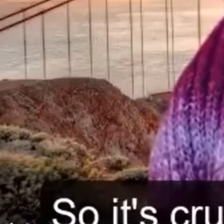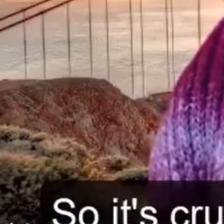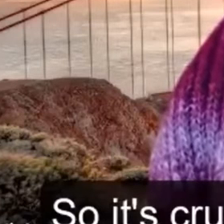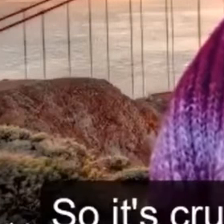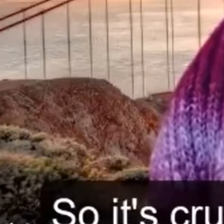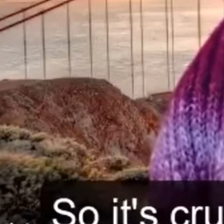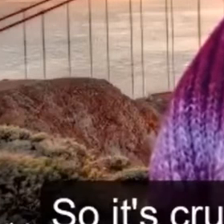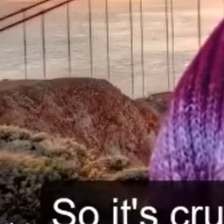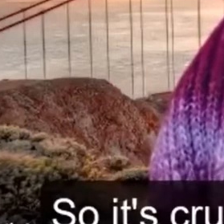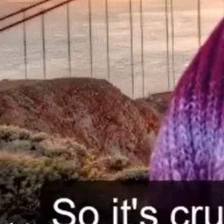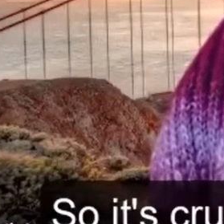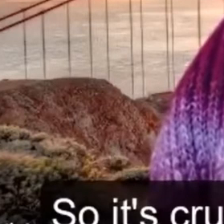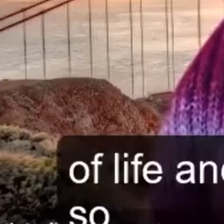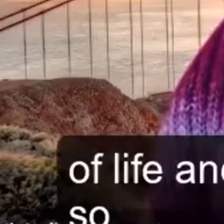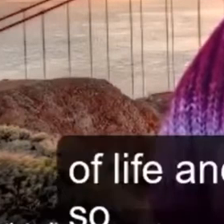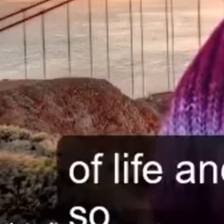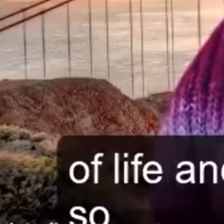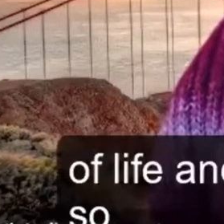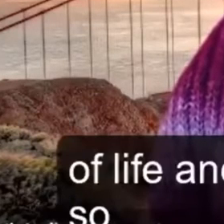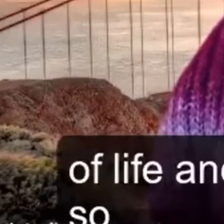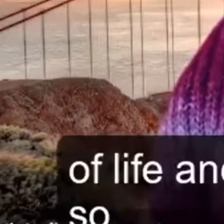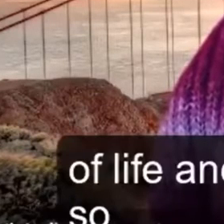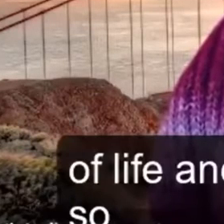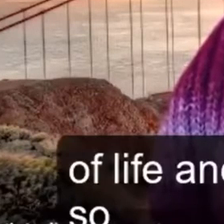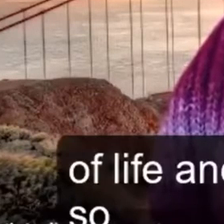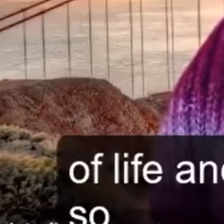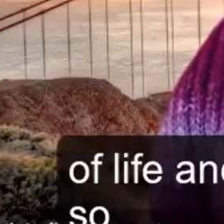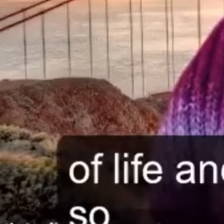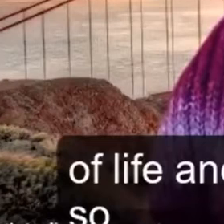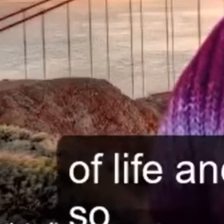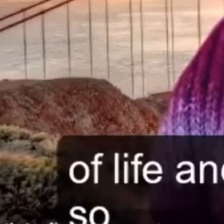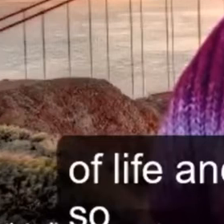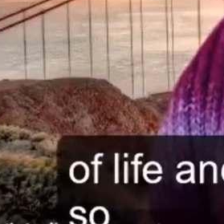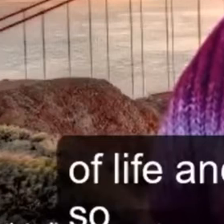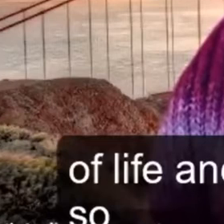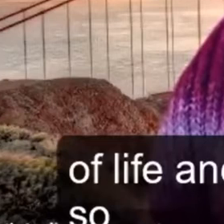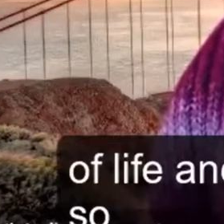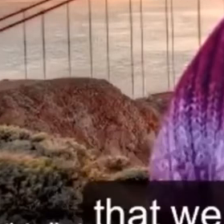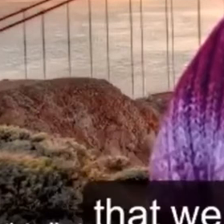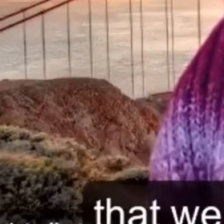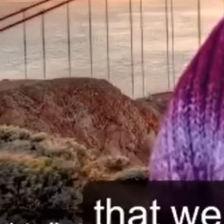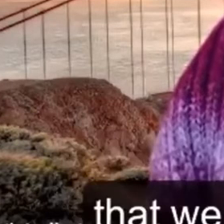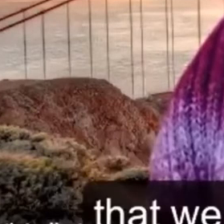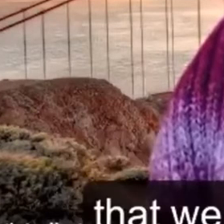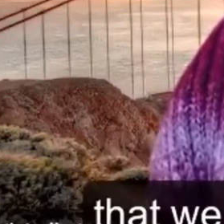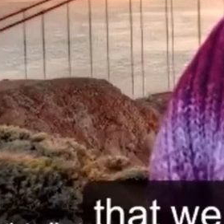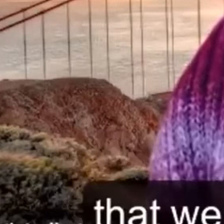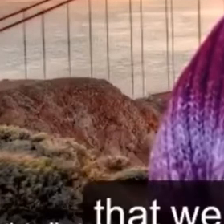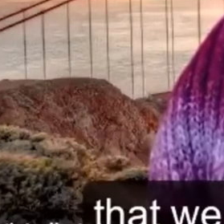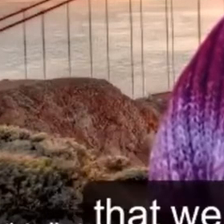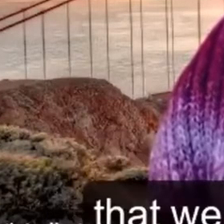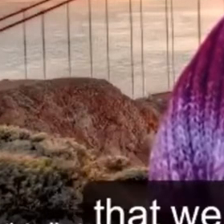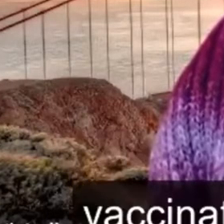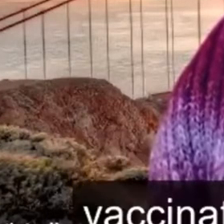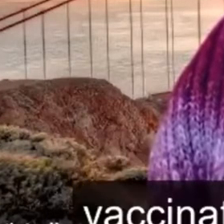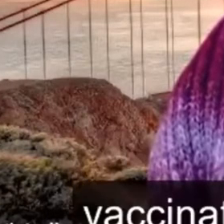we help our quality of life and we stay safe and healthy so that we can go out there